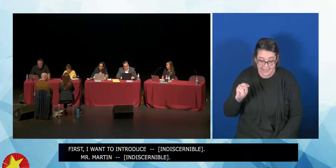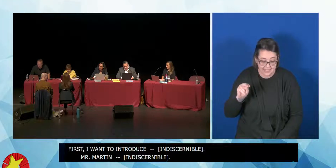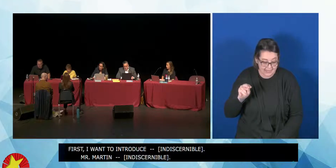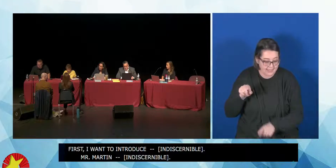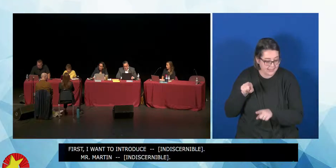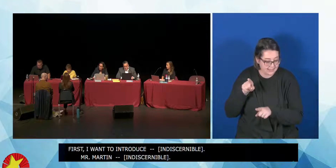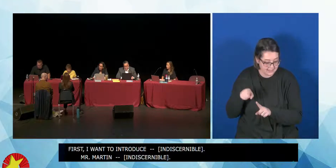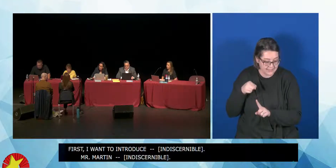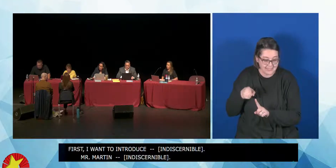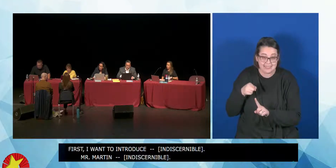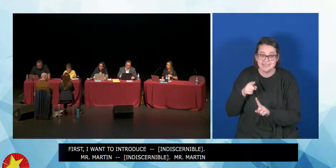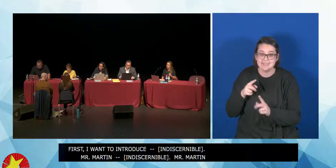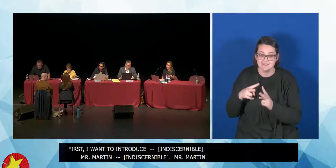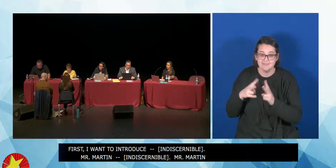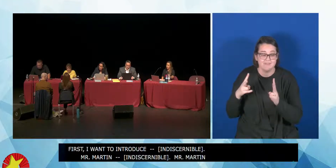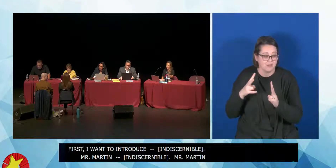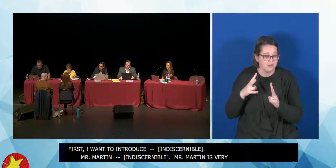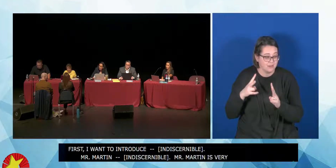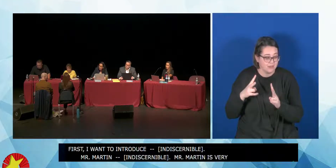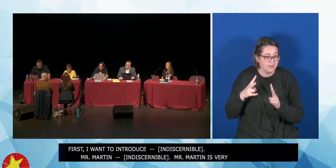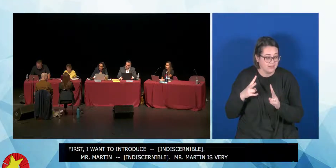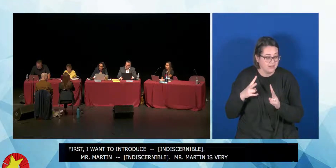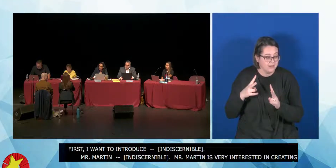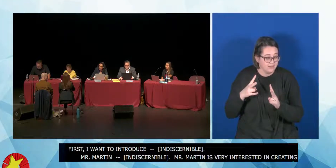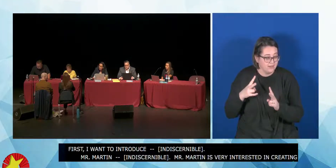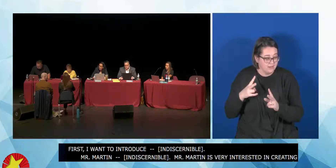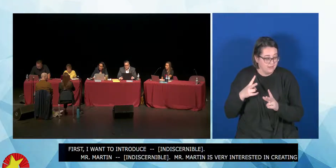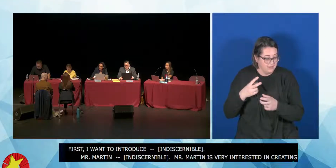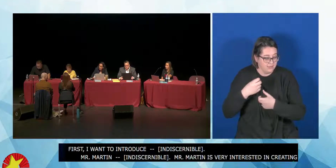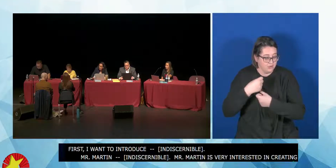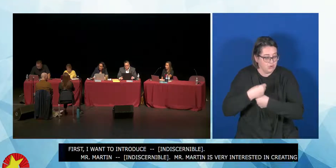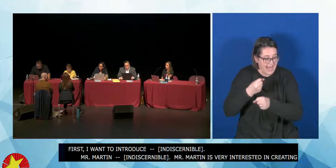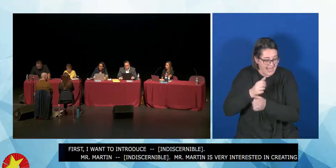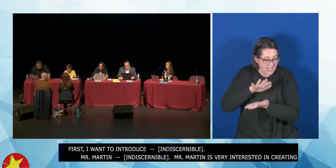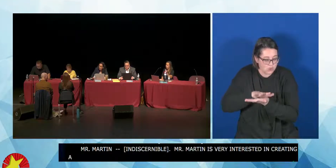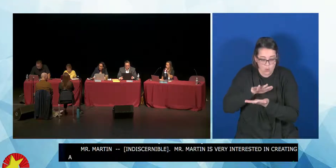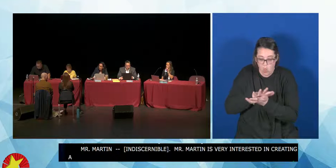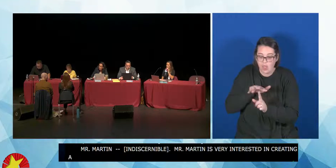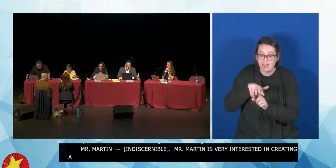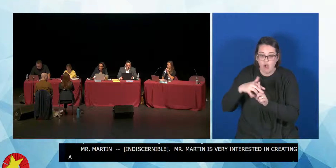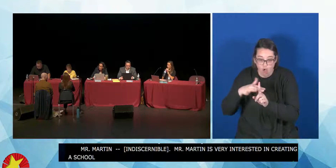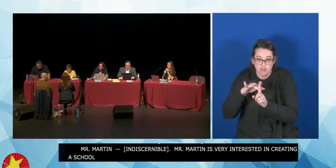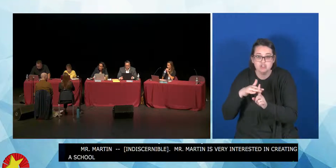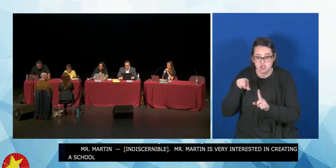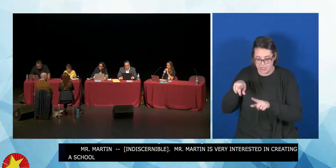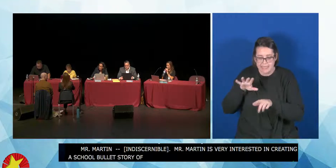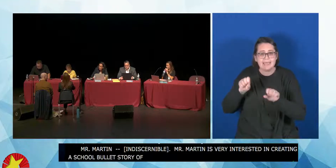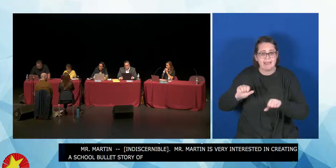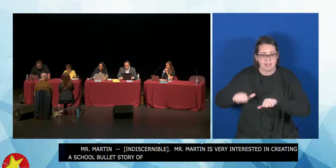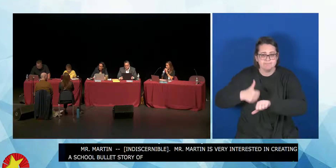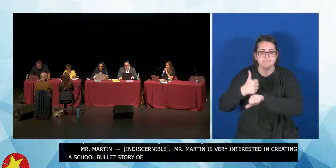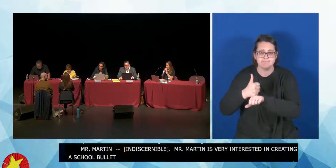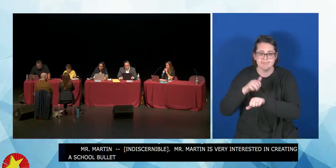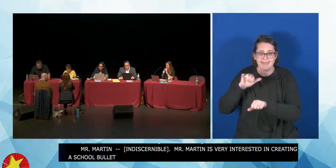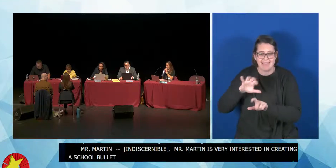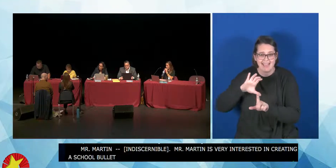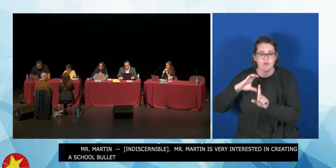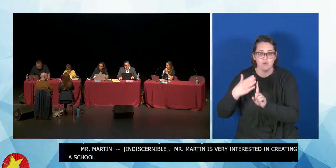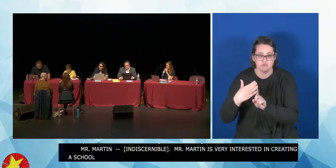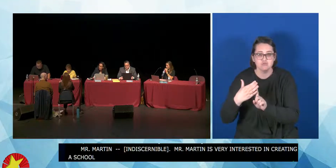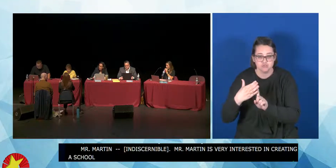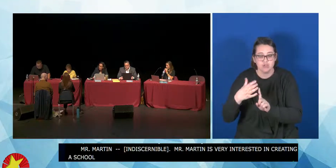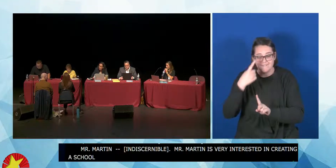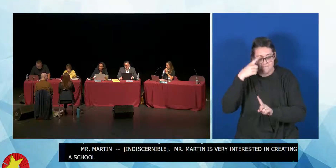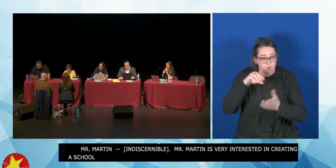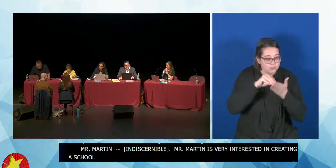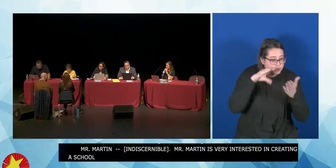a school culture of success for students and teachers